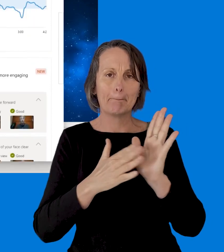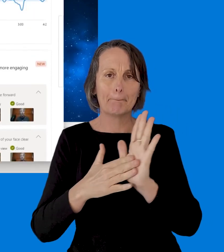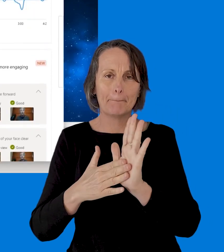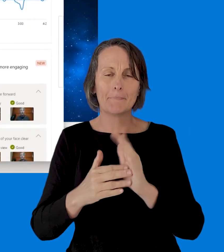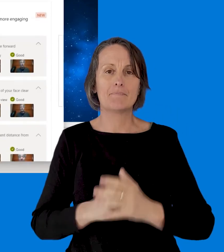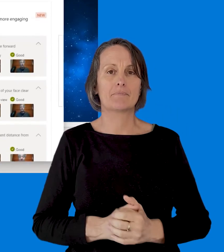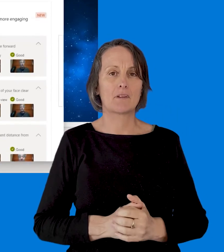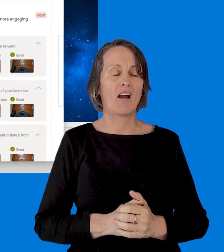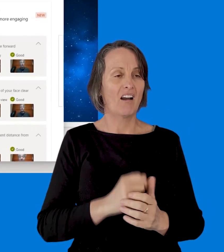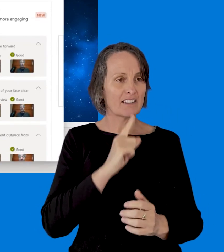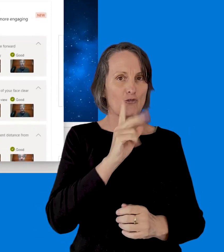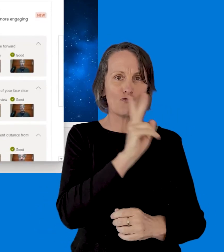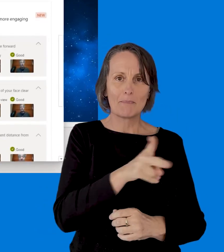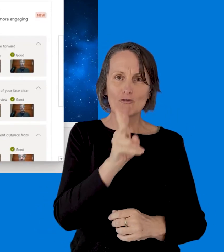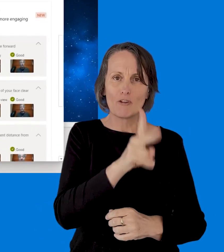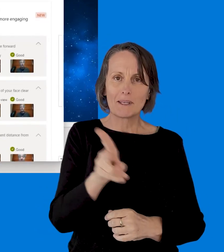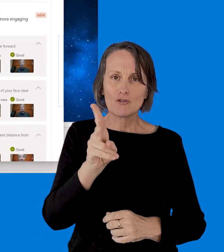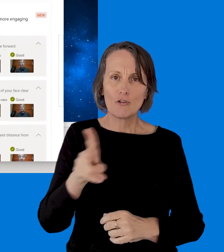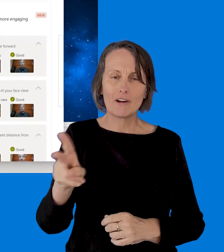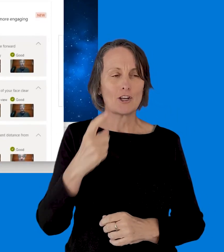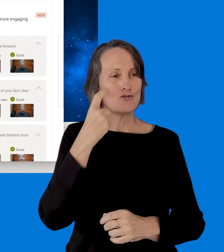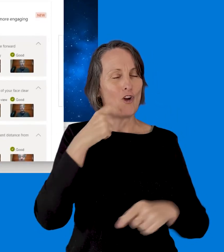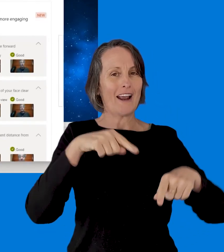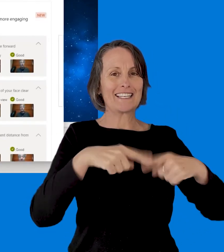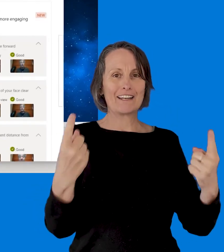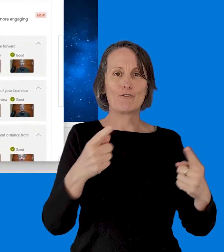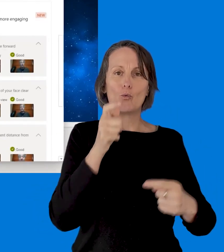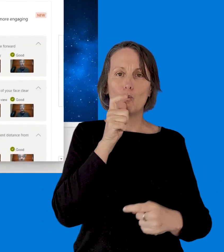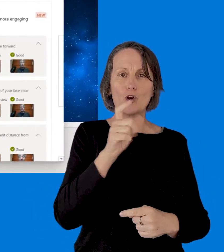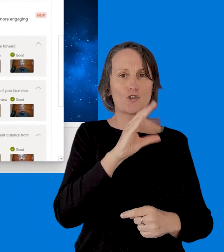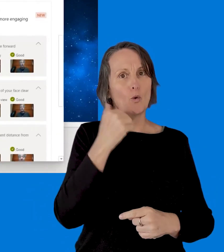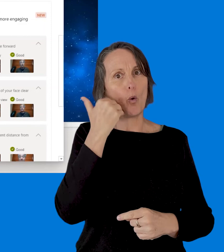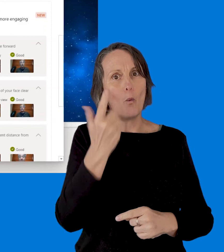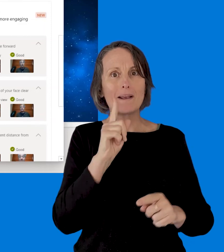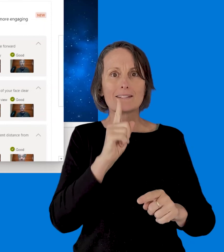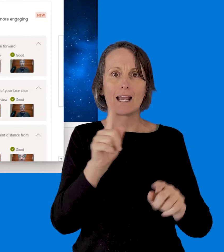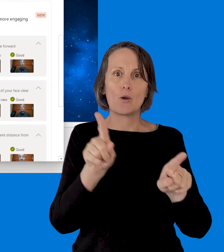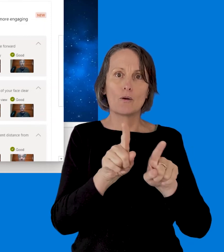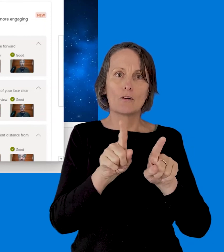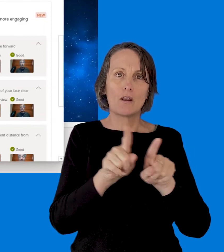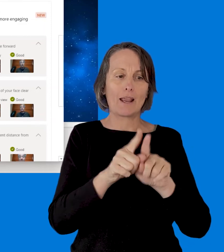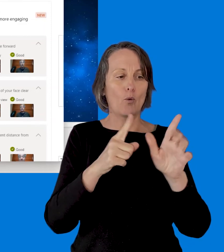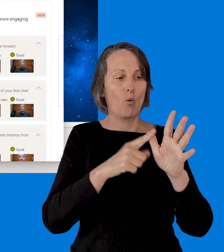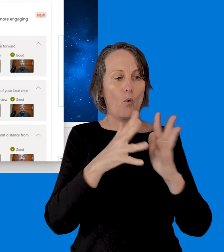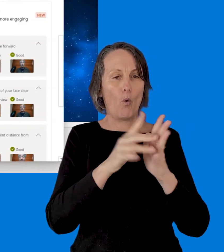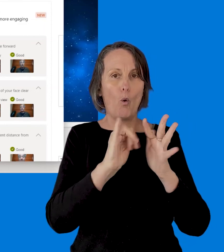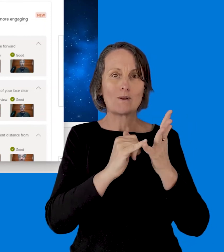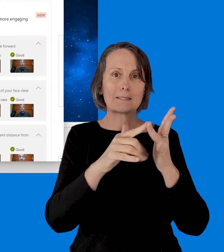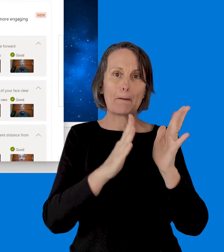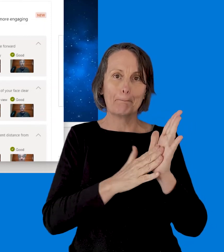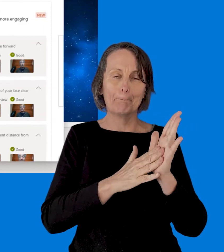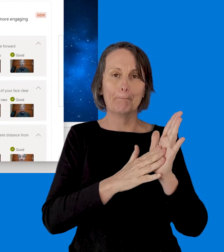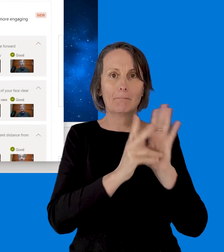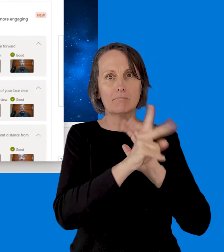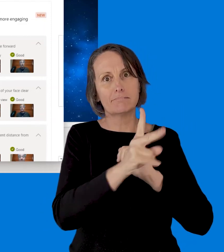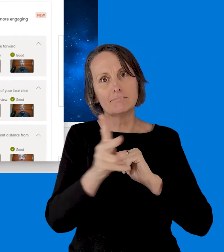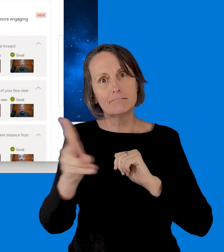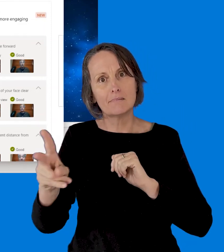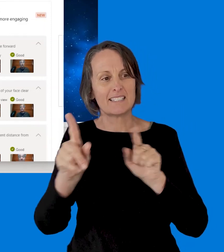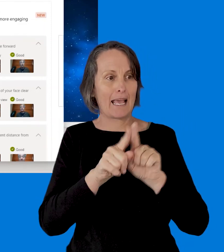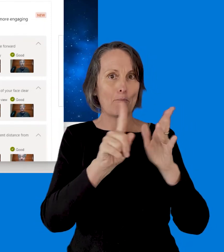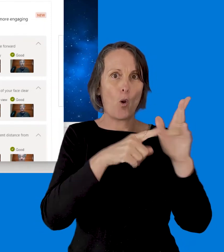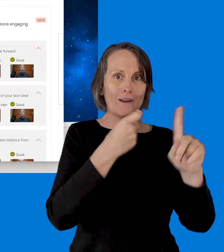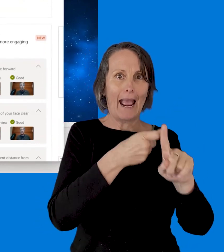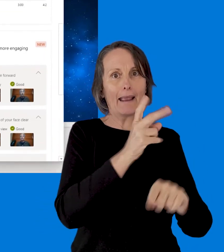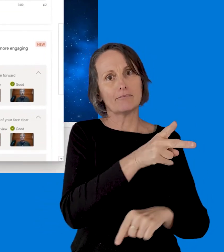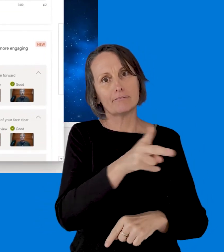much. Repetitive language, try to use synonyms, don't say awesome so many times. Looks like I said okay too many times